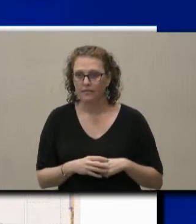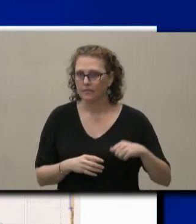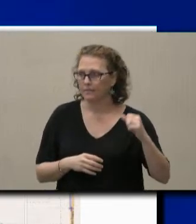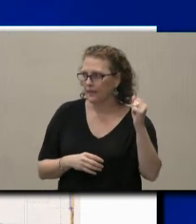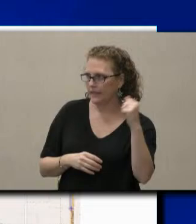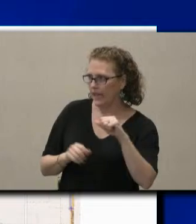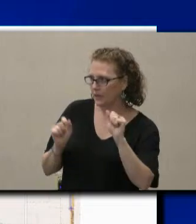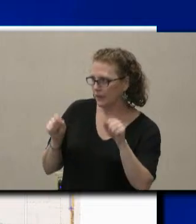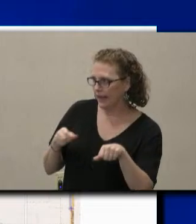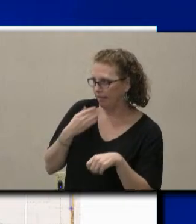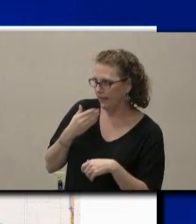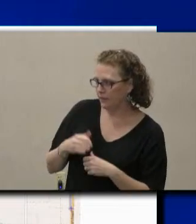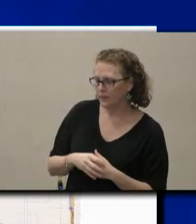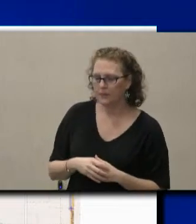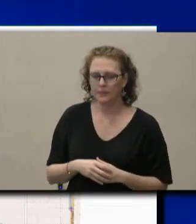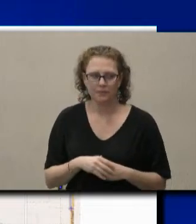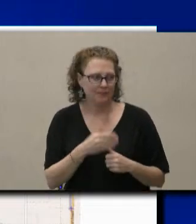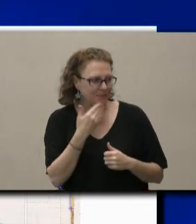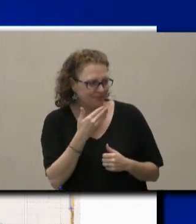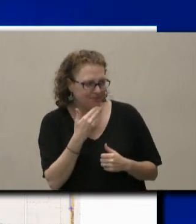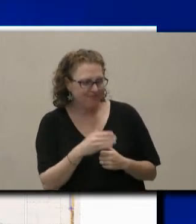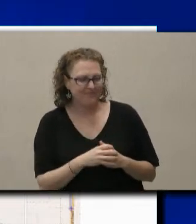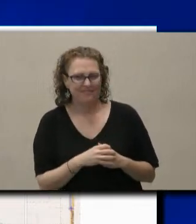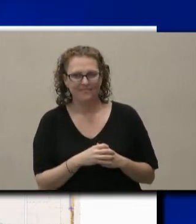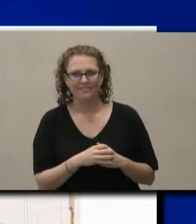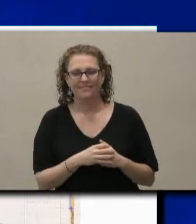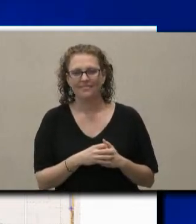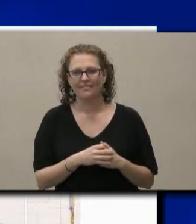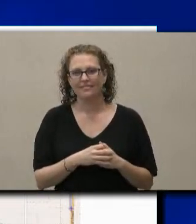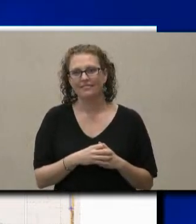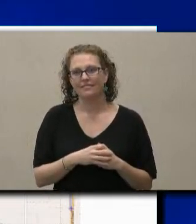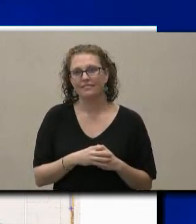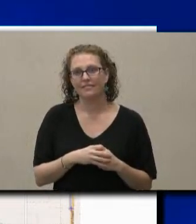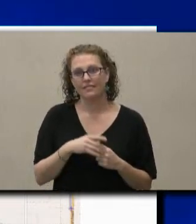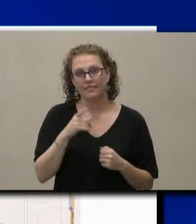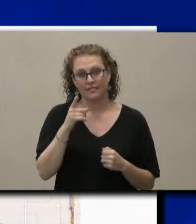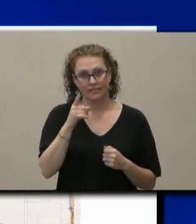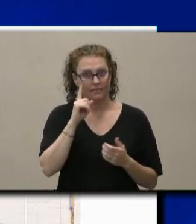Yes, we can. Thank you. Okay, so what you'll see here,